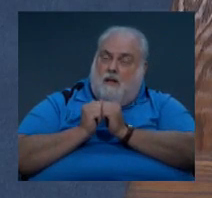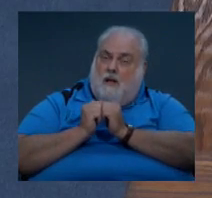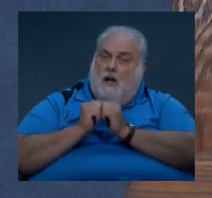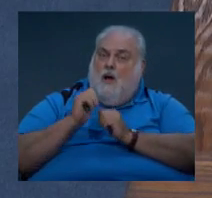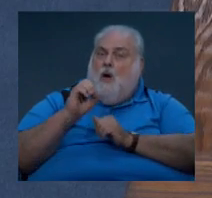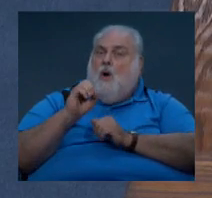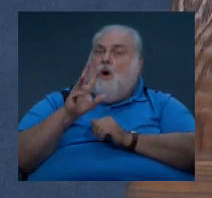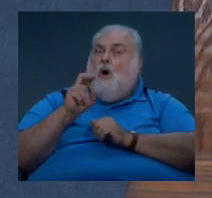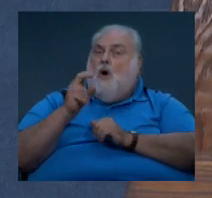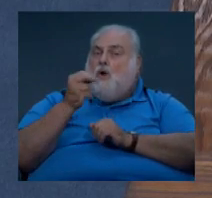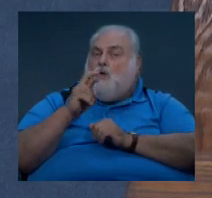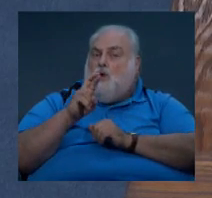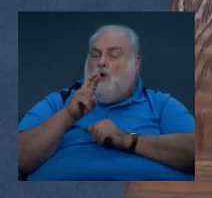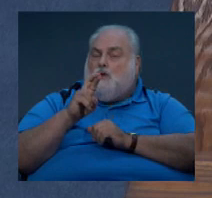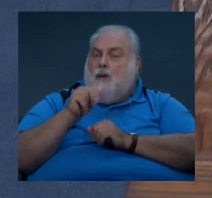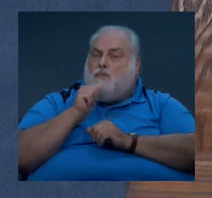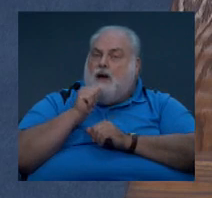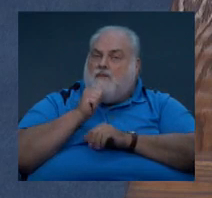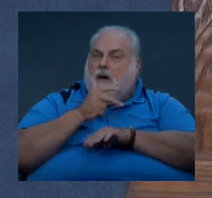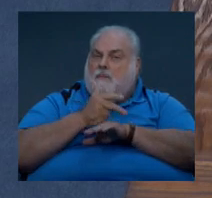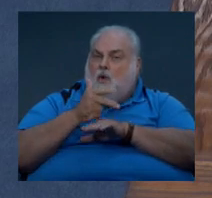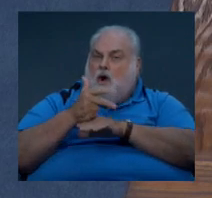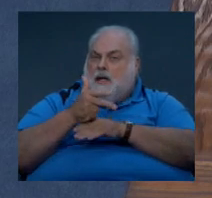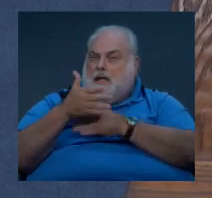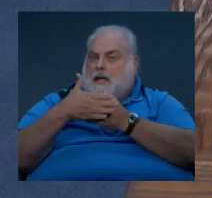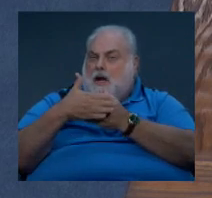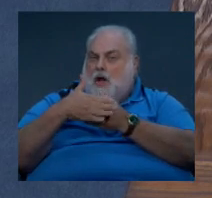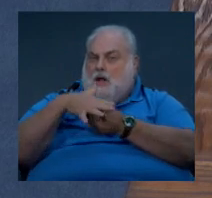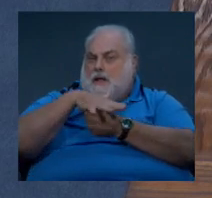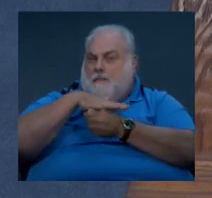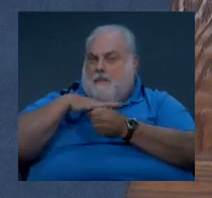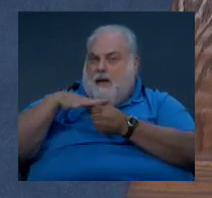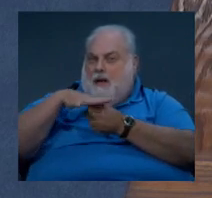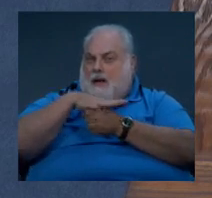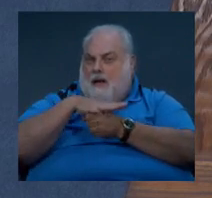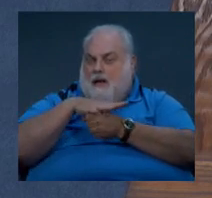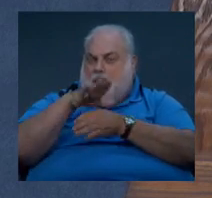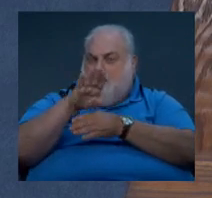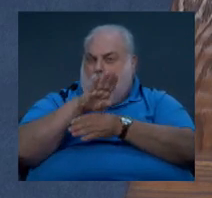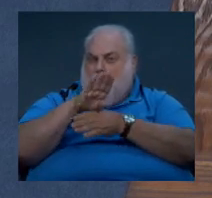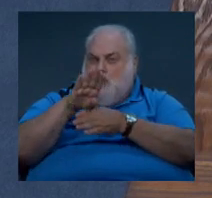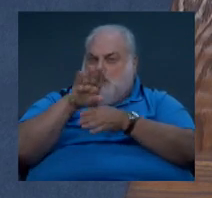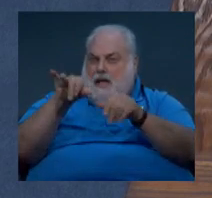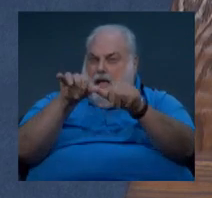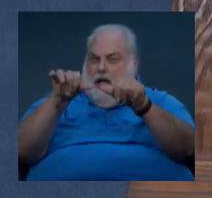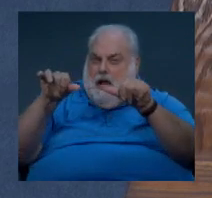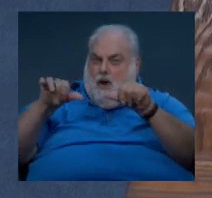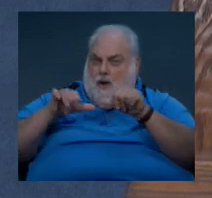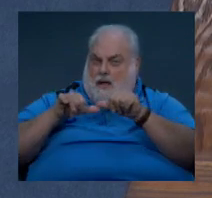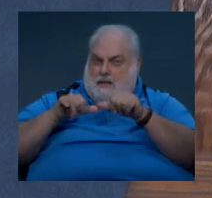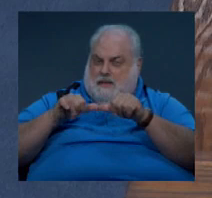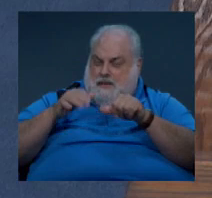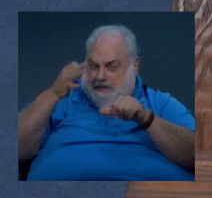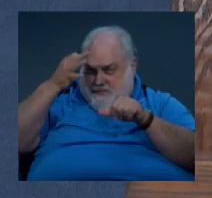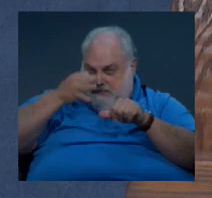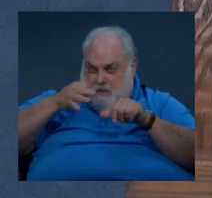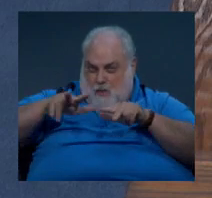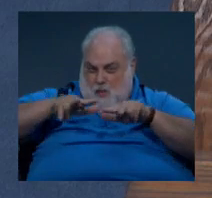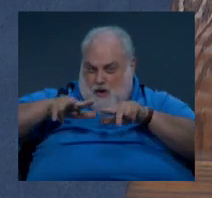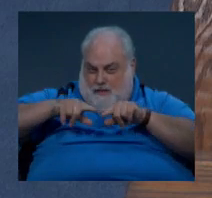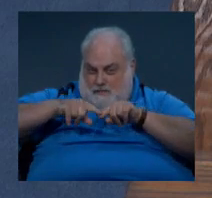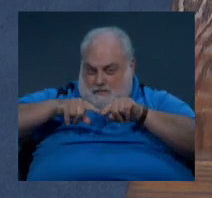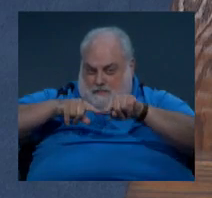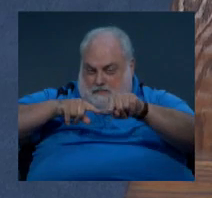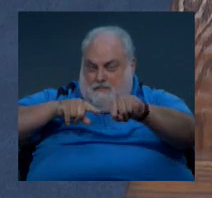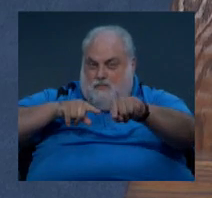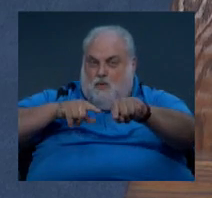owners of private parking lots nearby in the more commercial area adjacent to